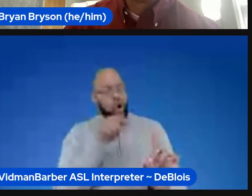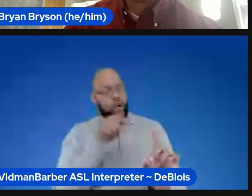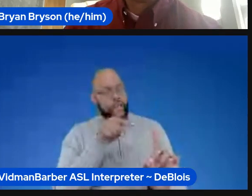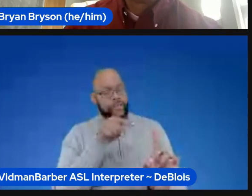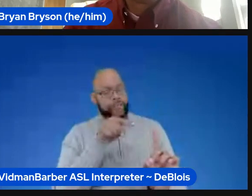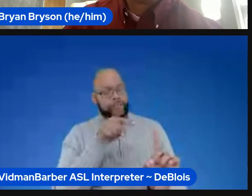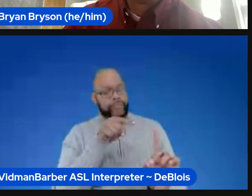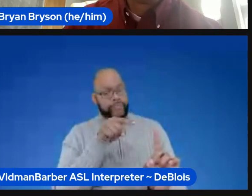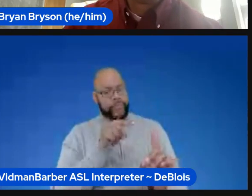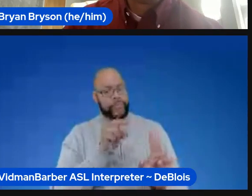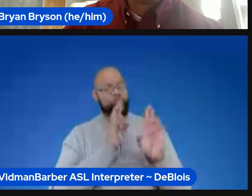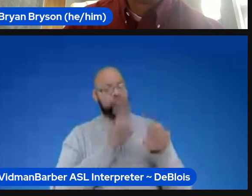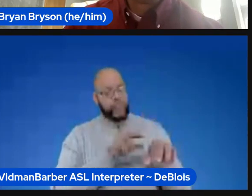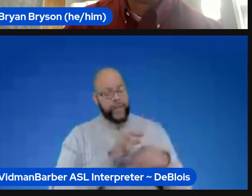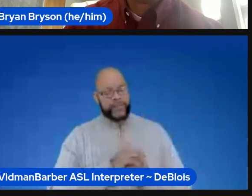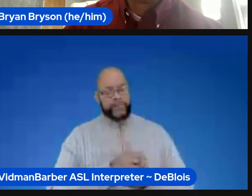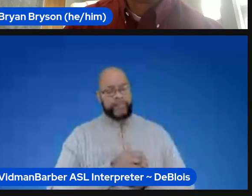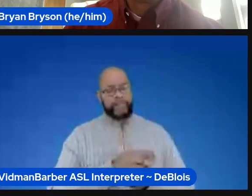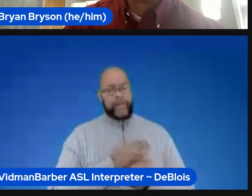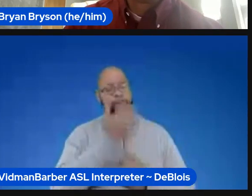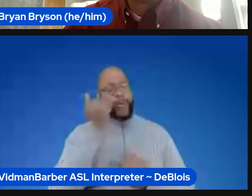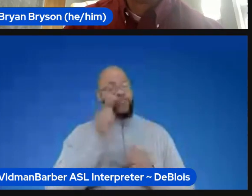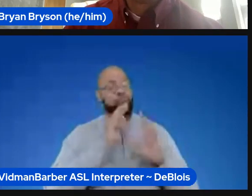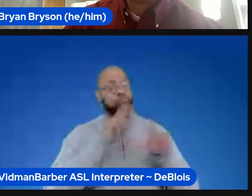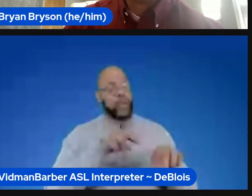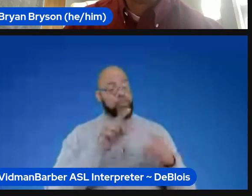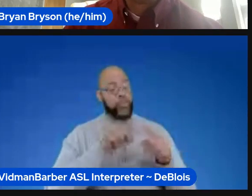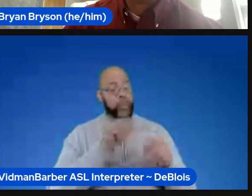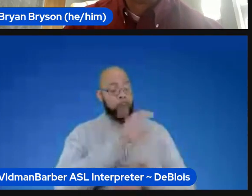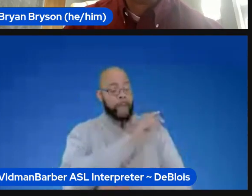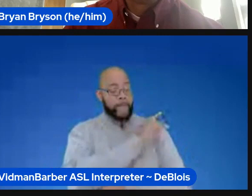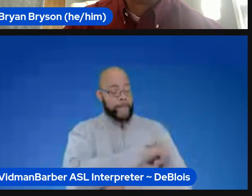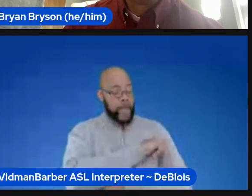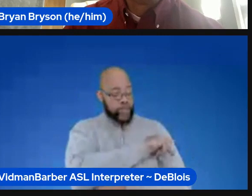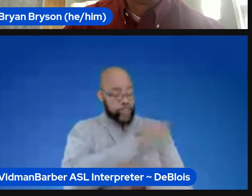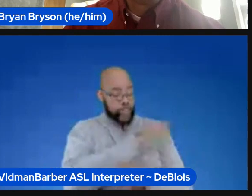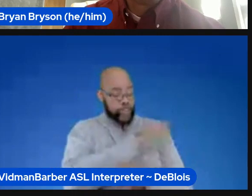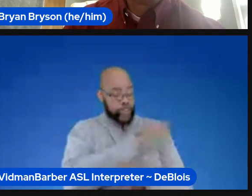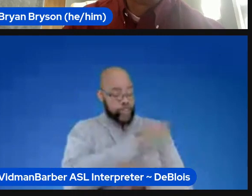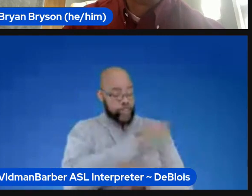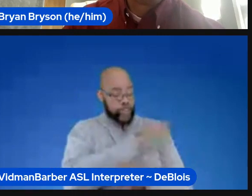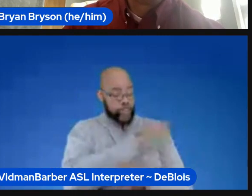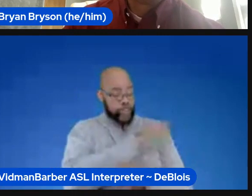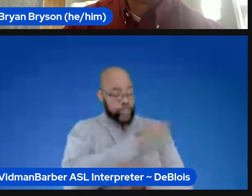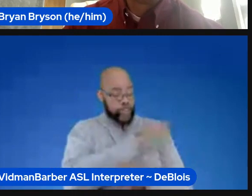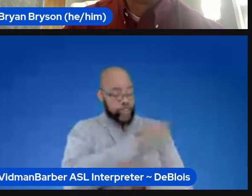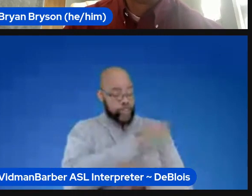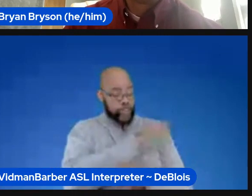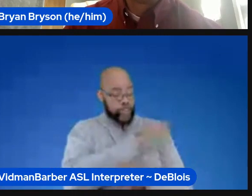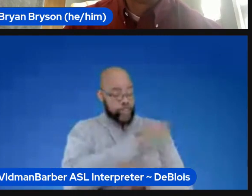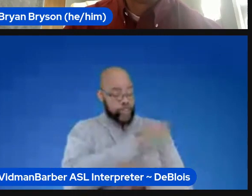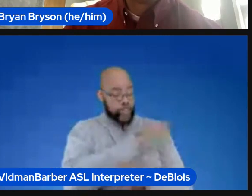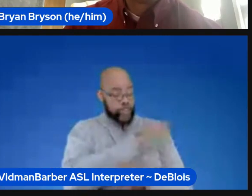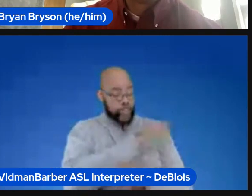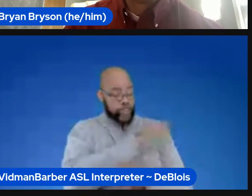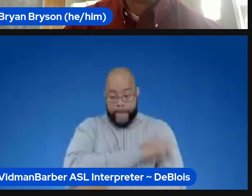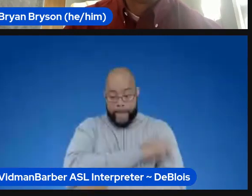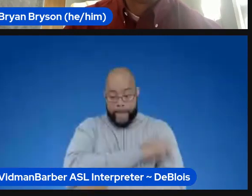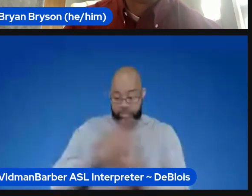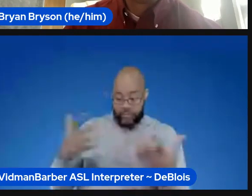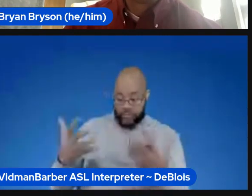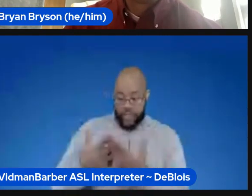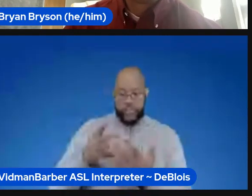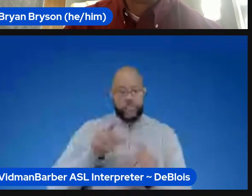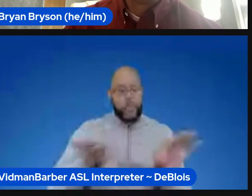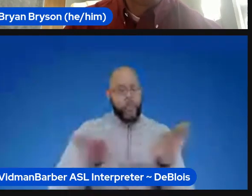targeted responses and better responses for patients. So getting the right treatment to the right patient. At the same time, it's important to understand